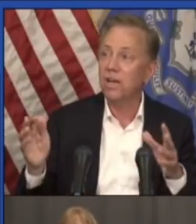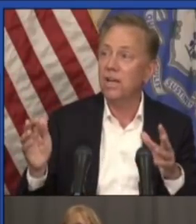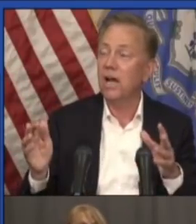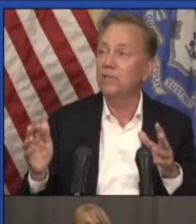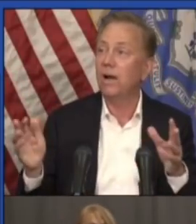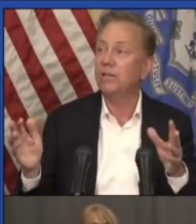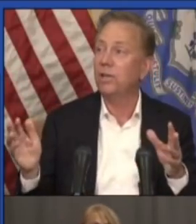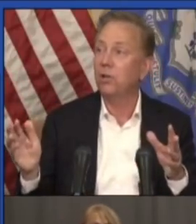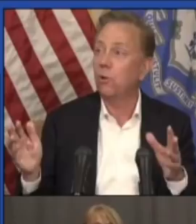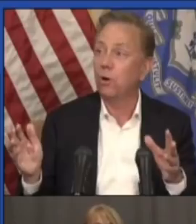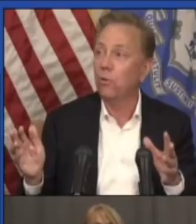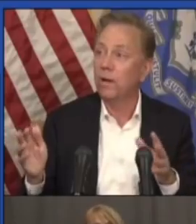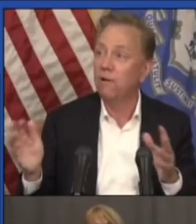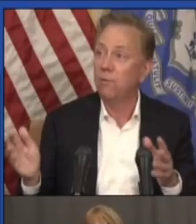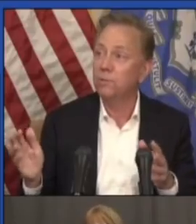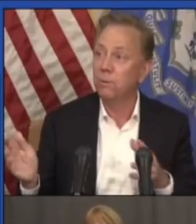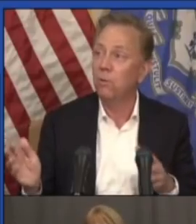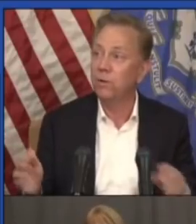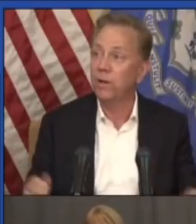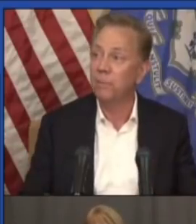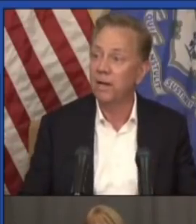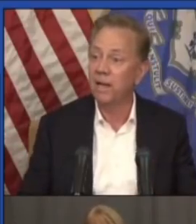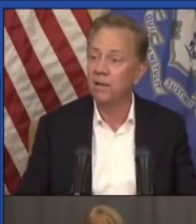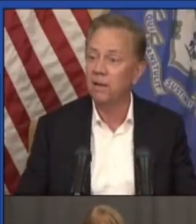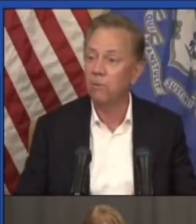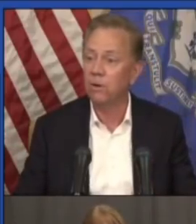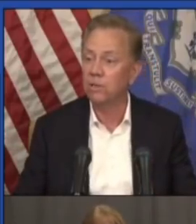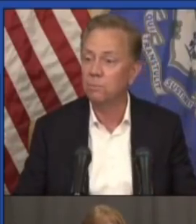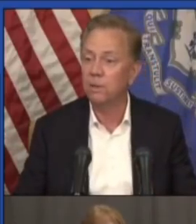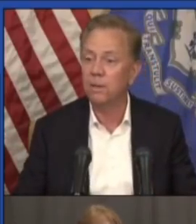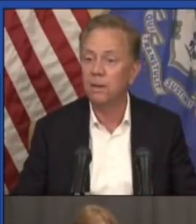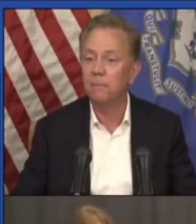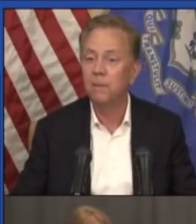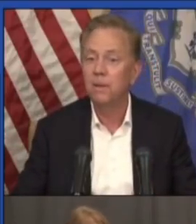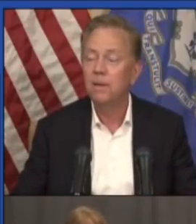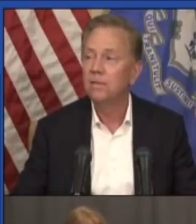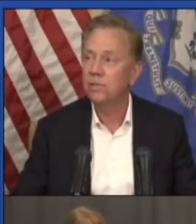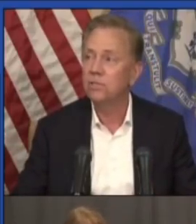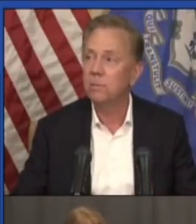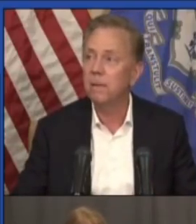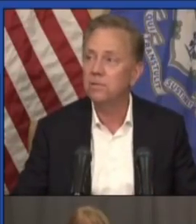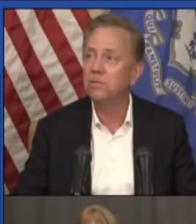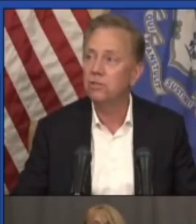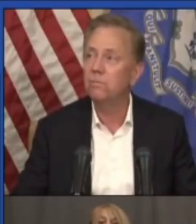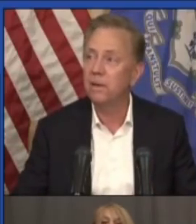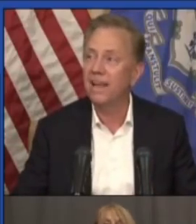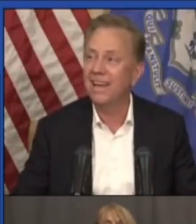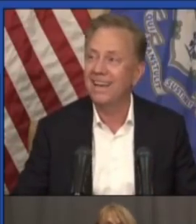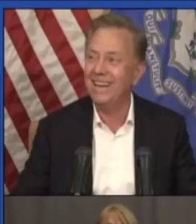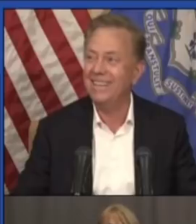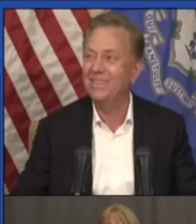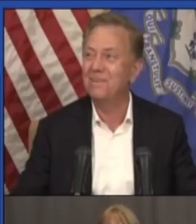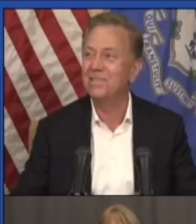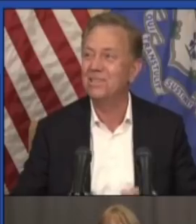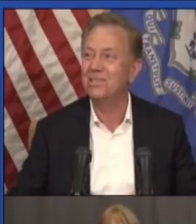you sign hydroxychloroquine. I've always been wondering about how that works, but just the message you've been